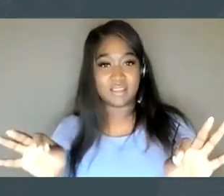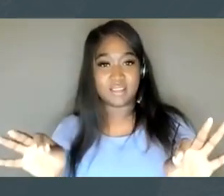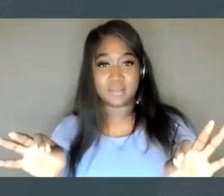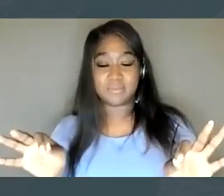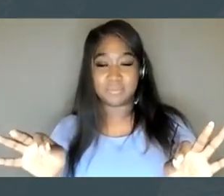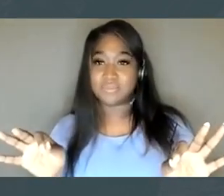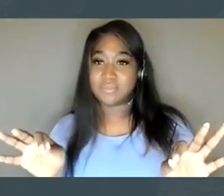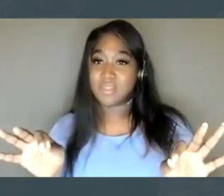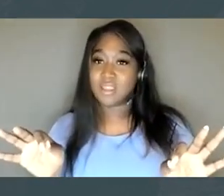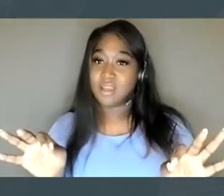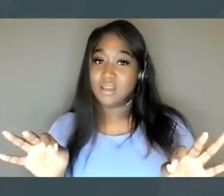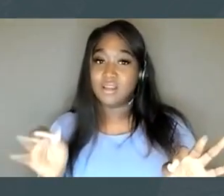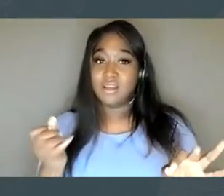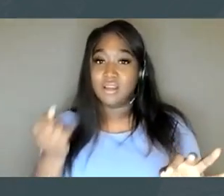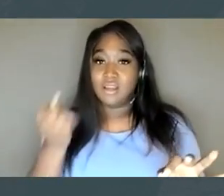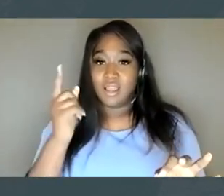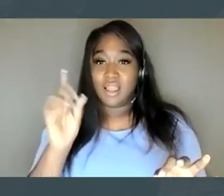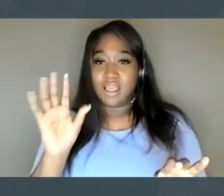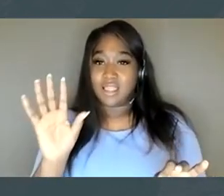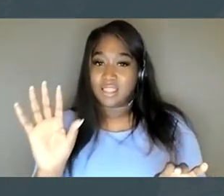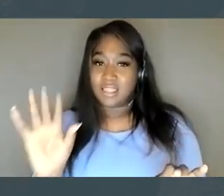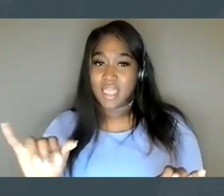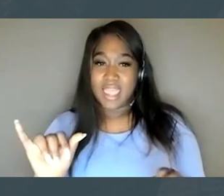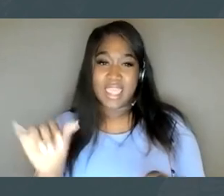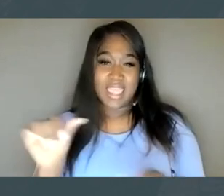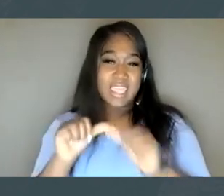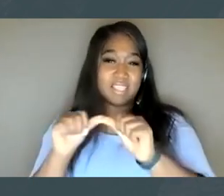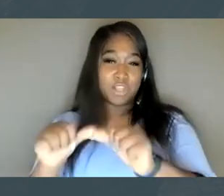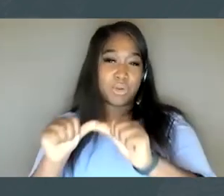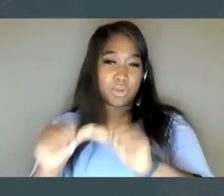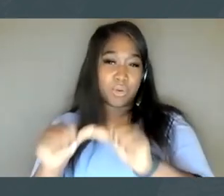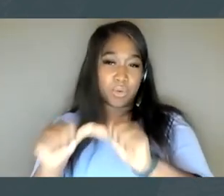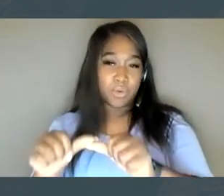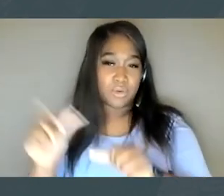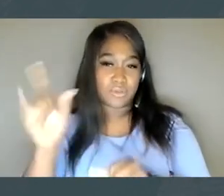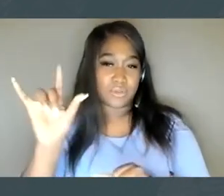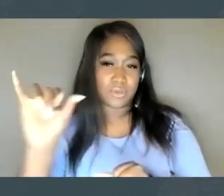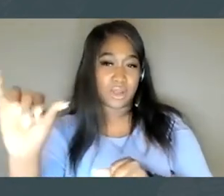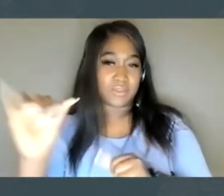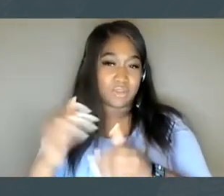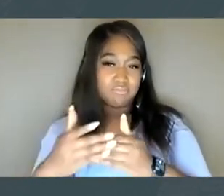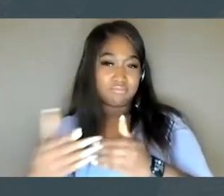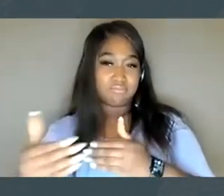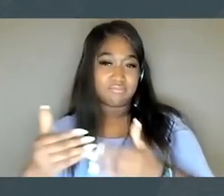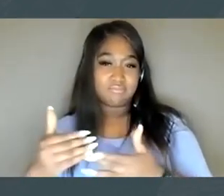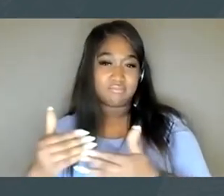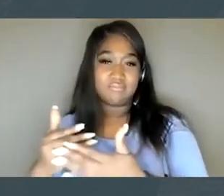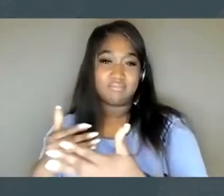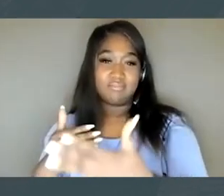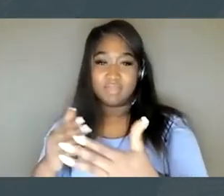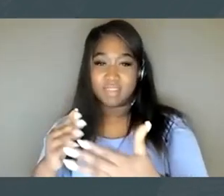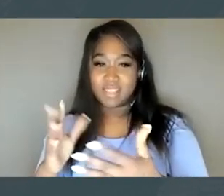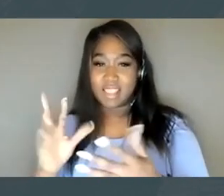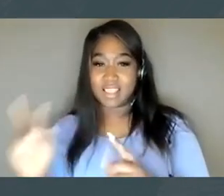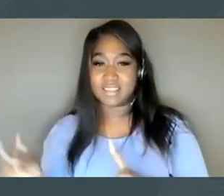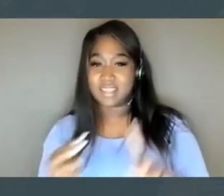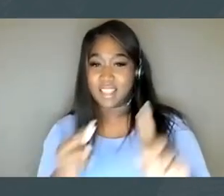like the sight, the eternal sight of the mother, because mm-hmm. a perte de mère doesn't exist in